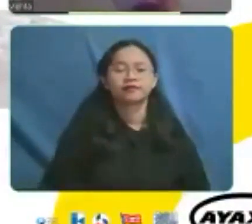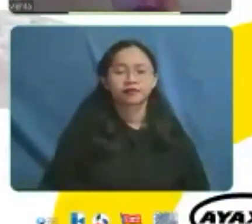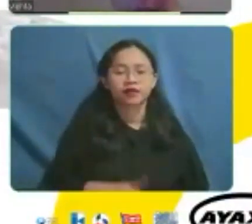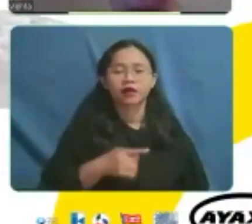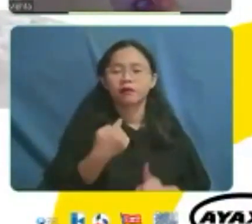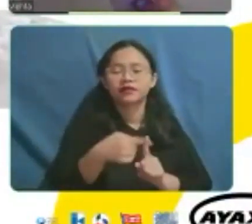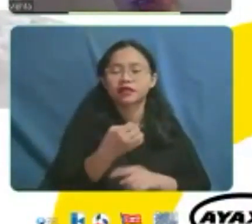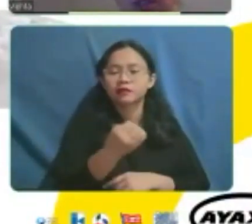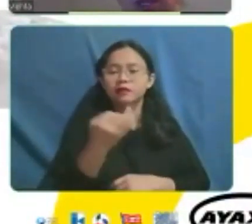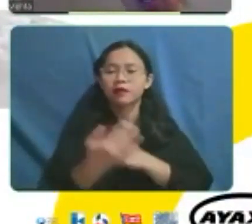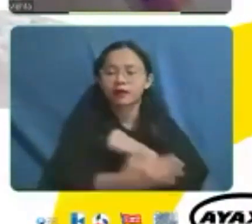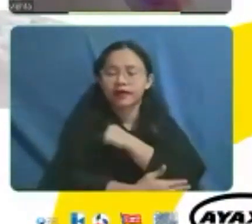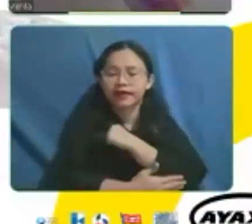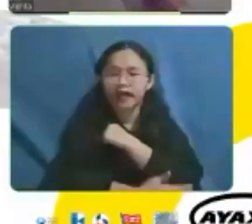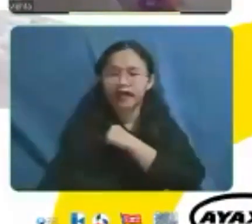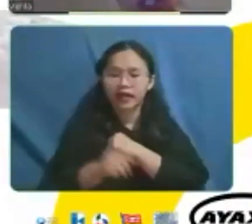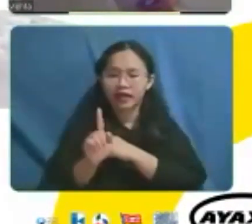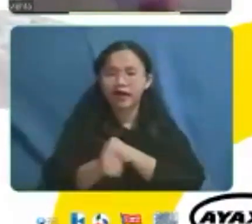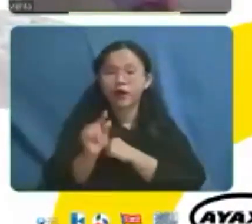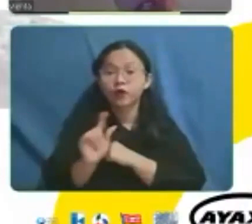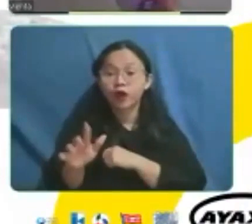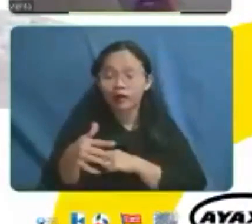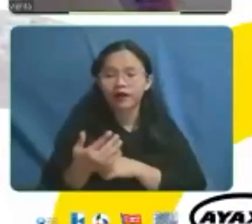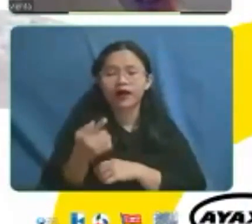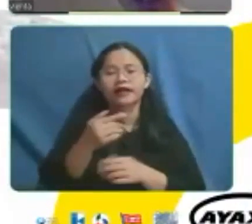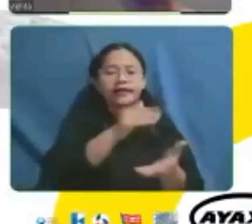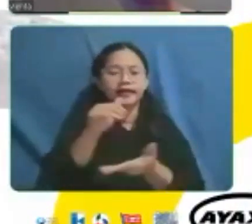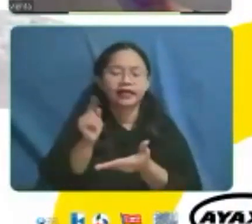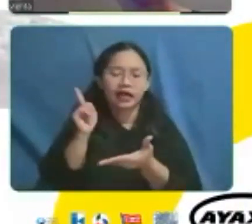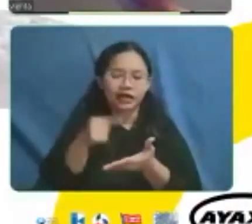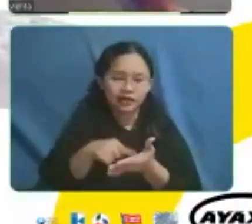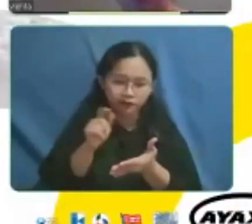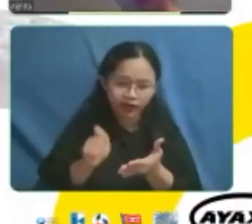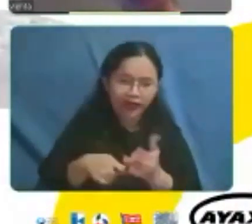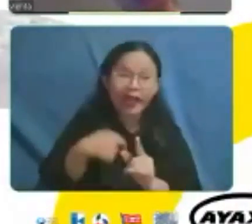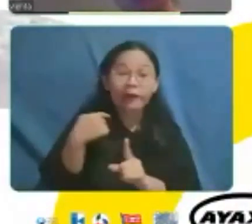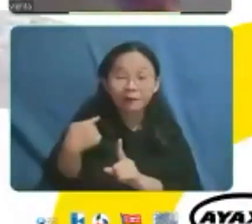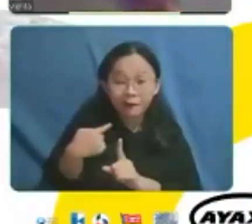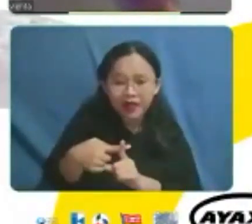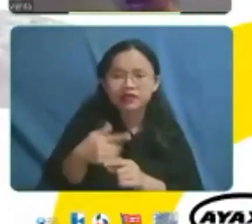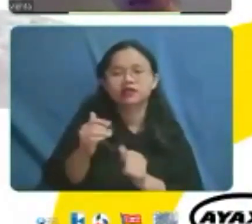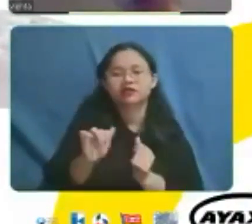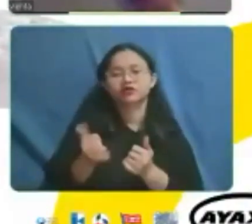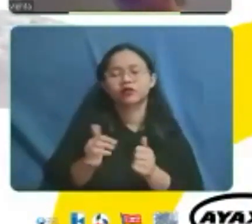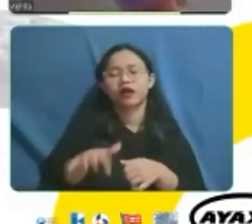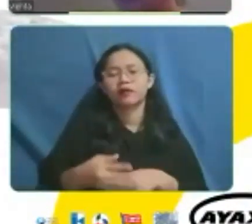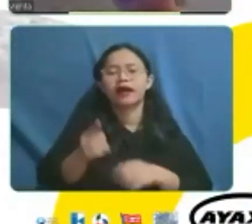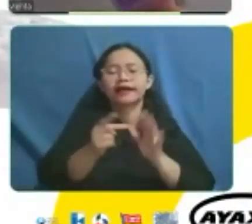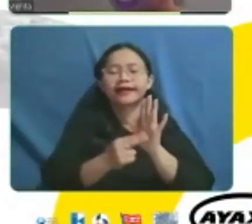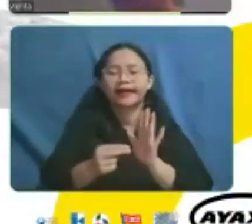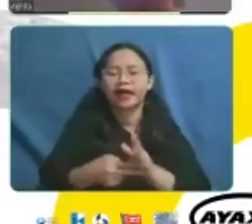to inform action. Also strategic communication and advocacy in terms of thinking about how to